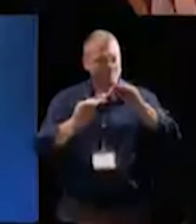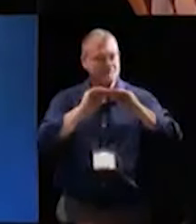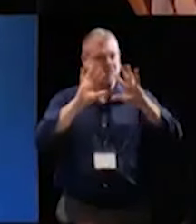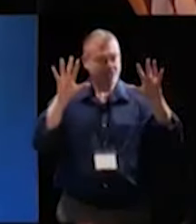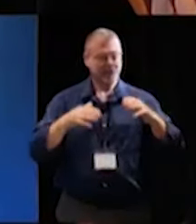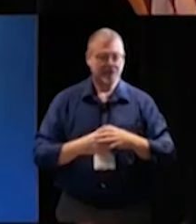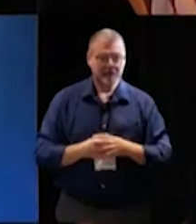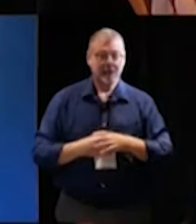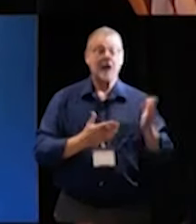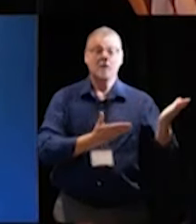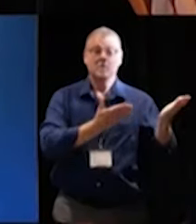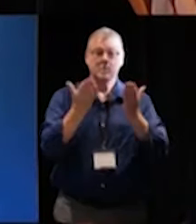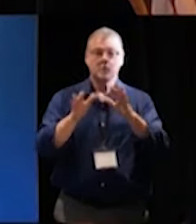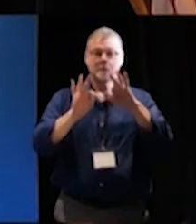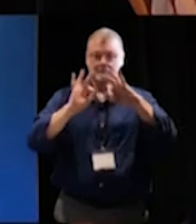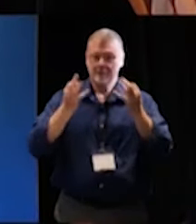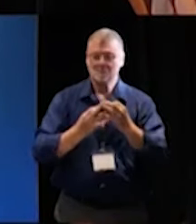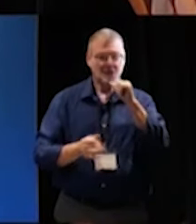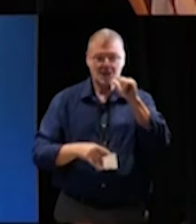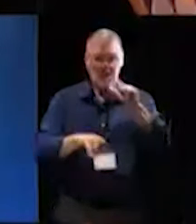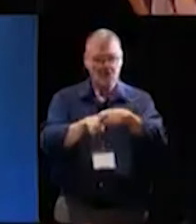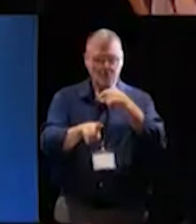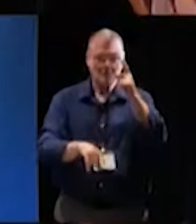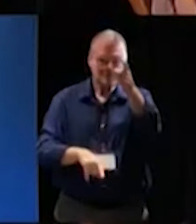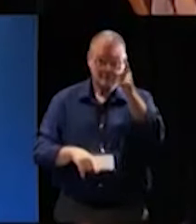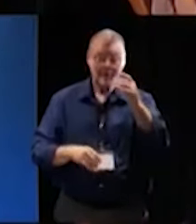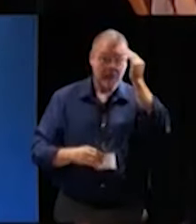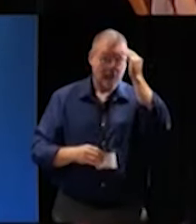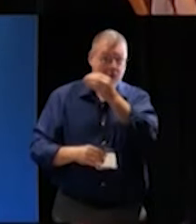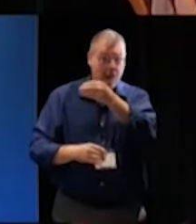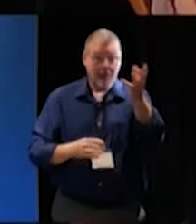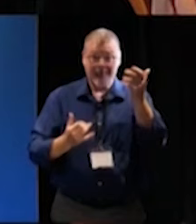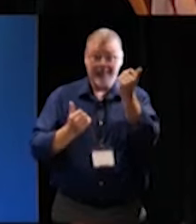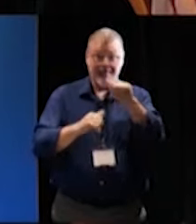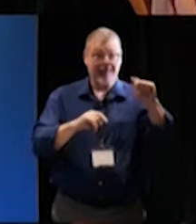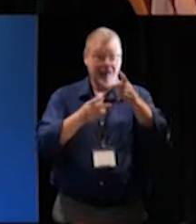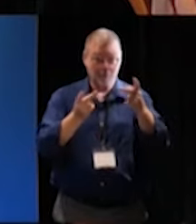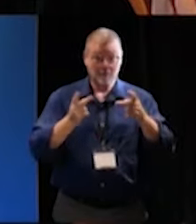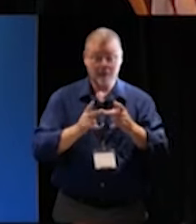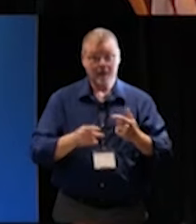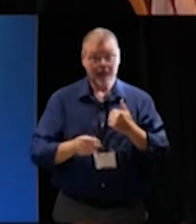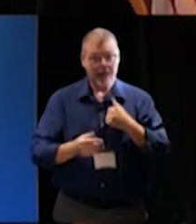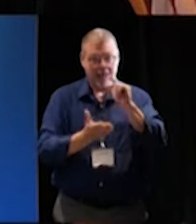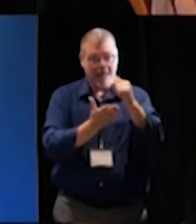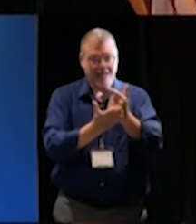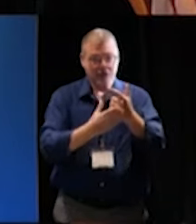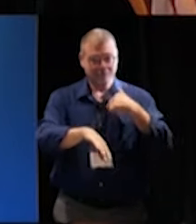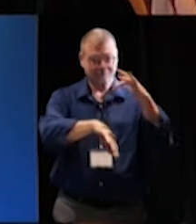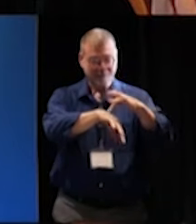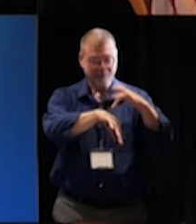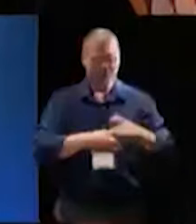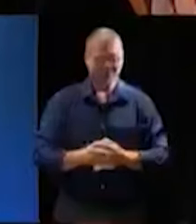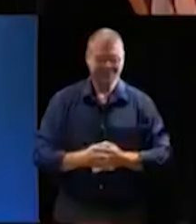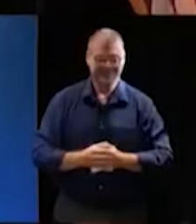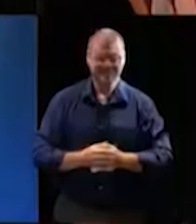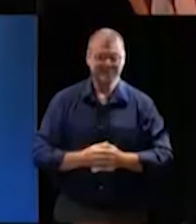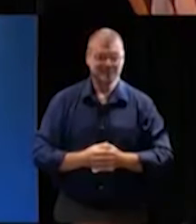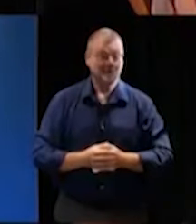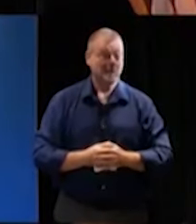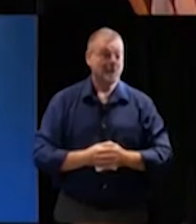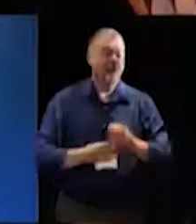your families there. It's a great trip, not too far down the road. I can also tell you any place you want to go in the state of New York, because I guarantee I've been there. But when you think about